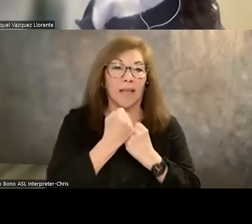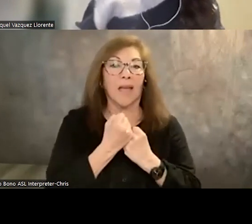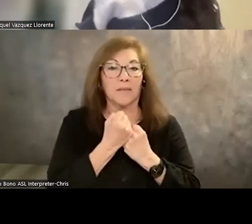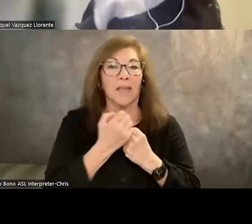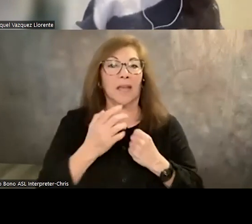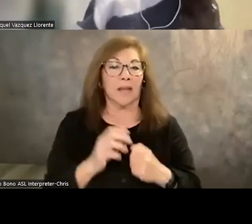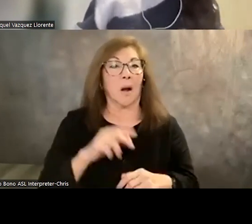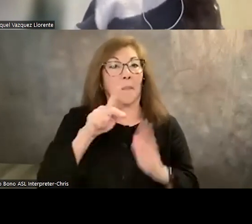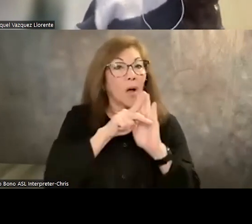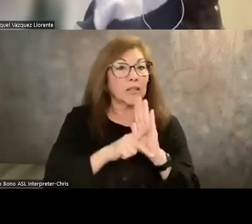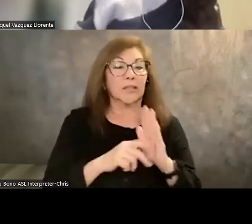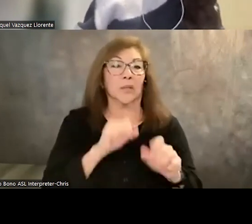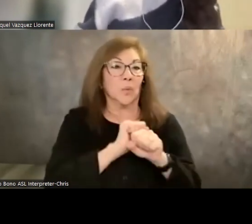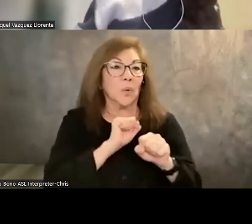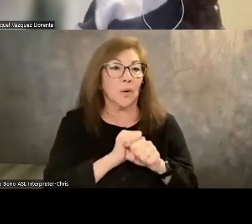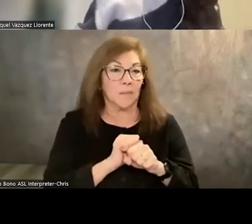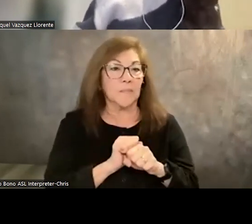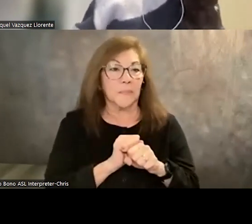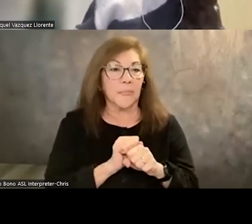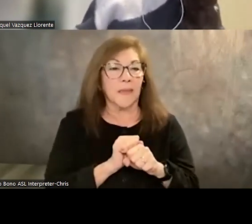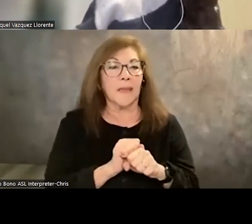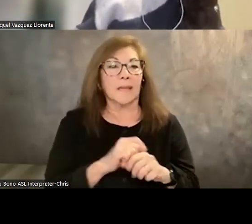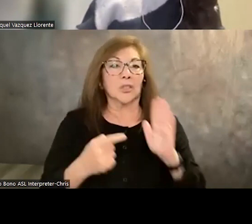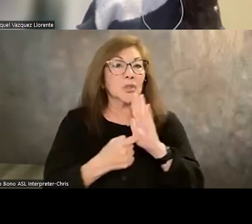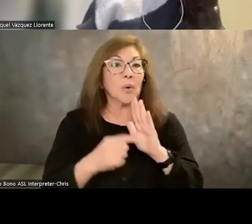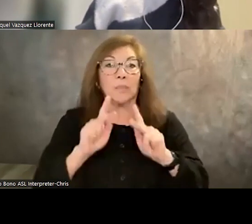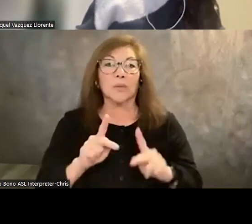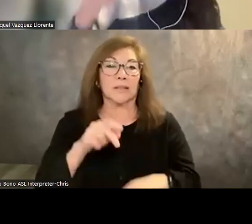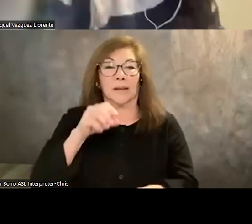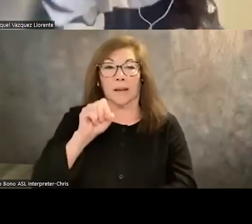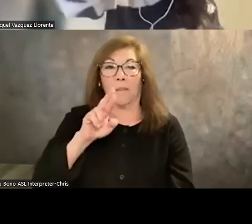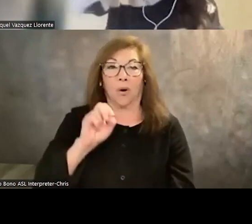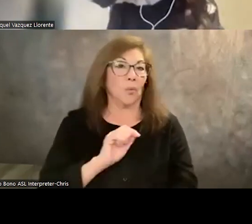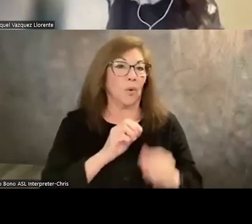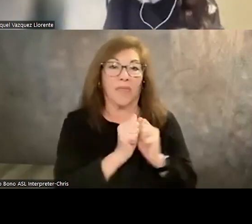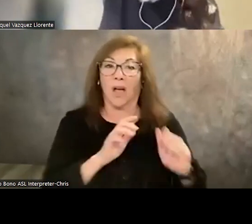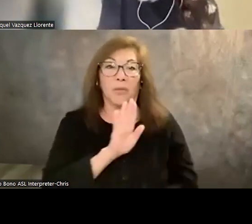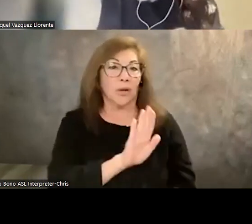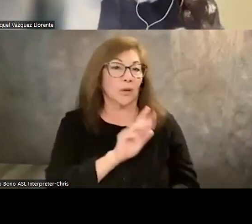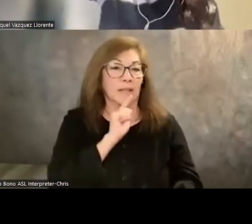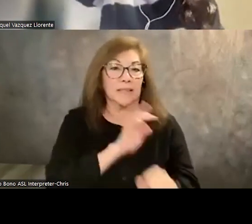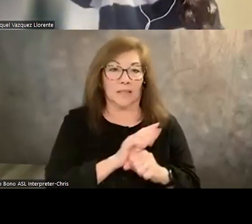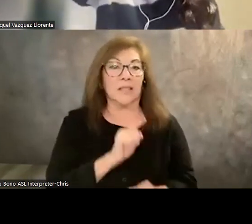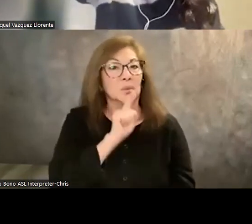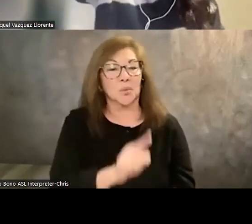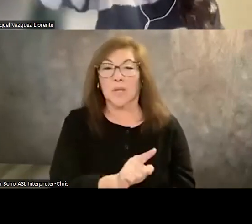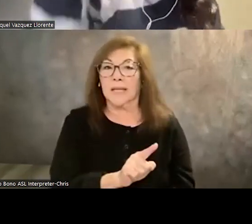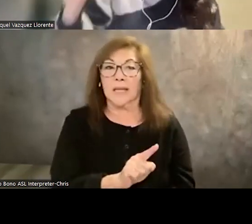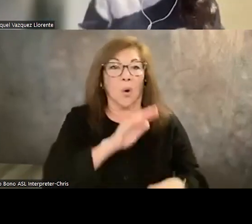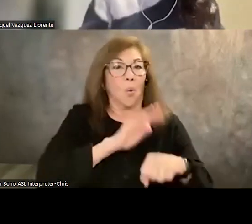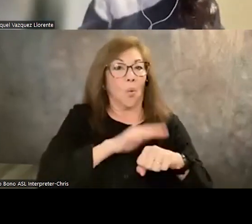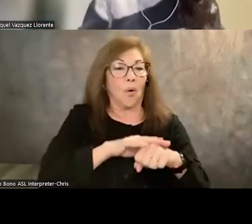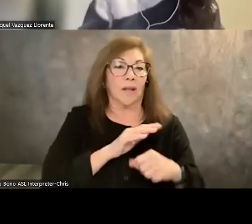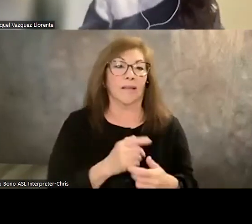our policy work that depicting somebody in pornography without their consent is absolutely a red line that has been